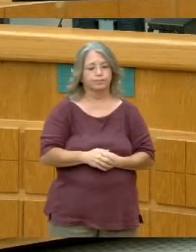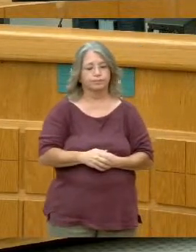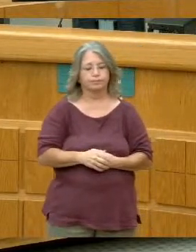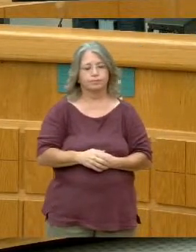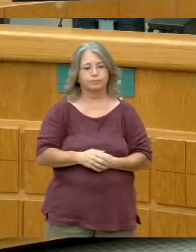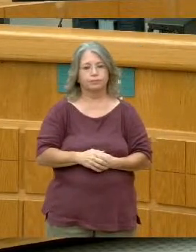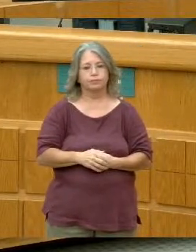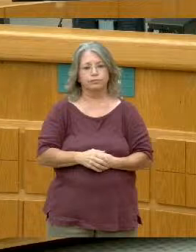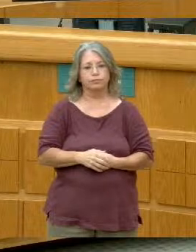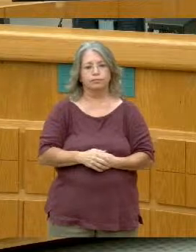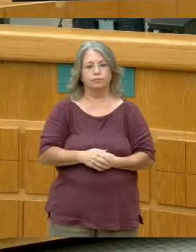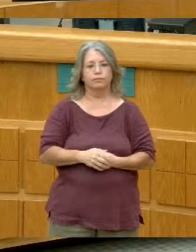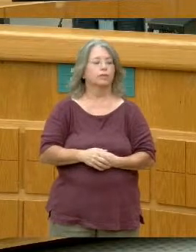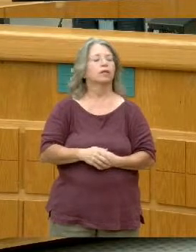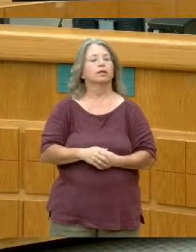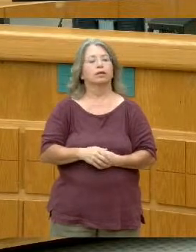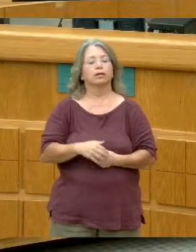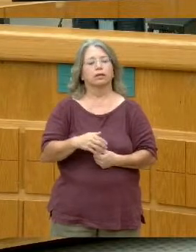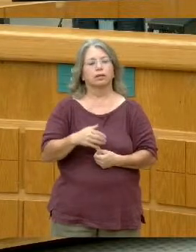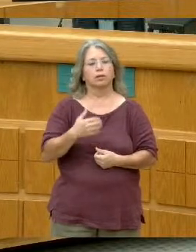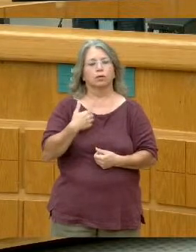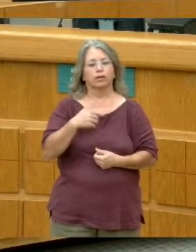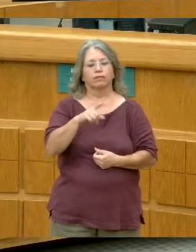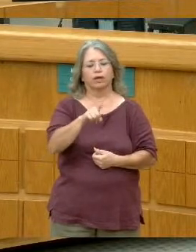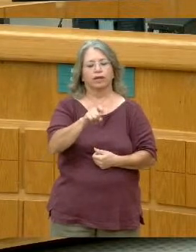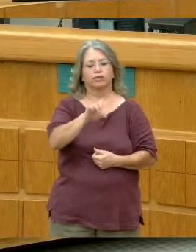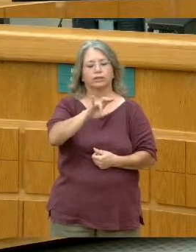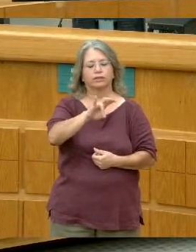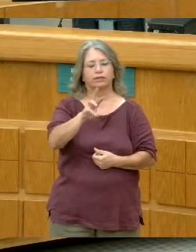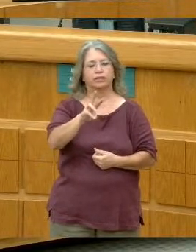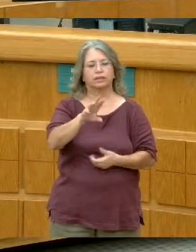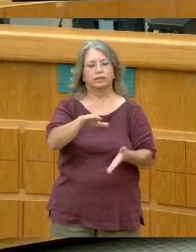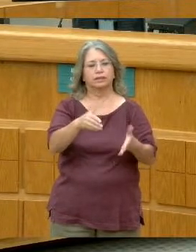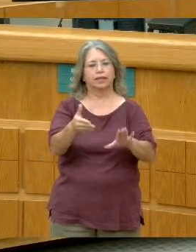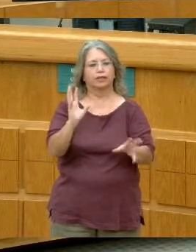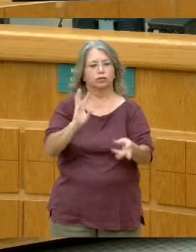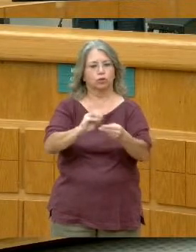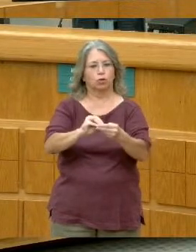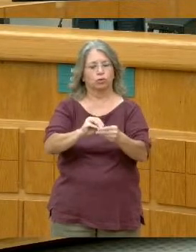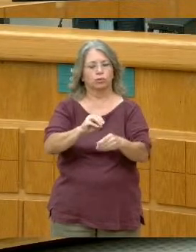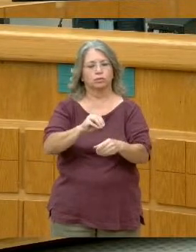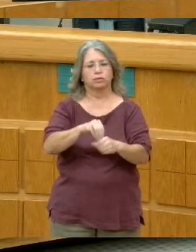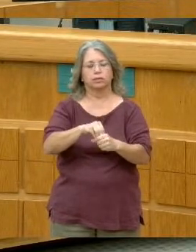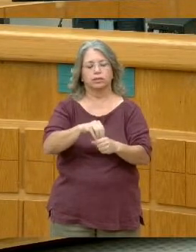10 additional being reported to us. We're at 176 deaths in Nueces County.